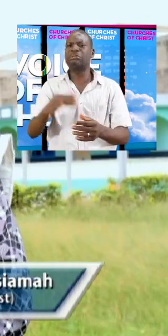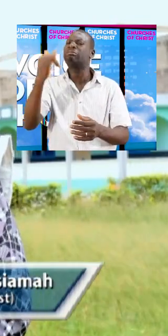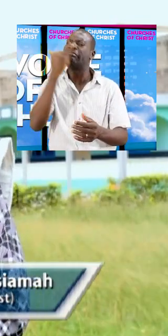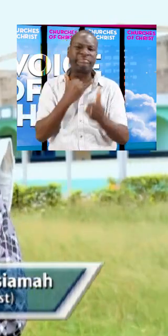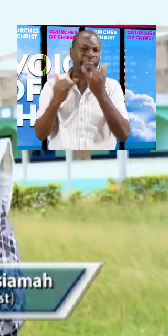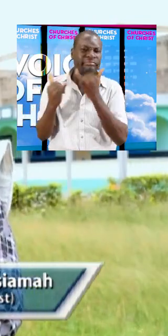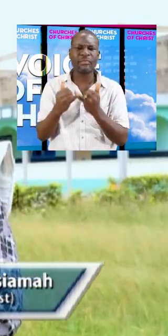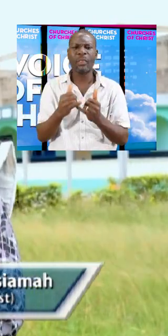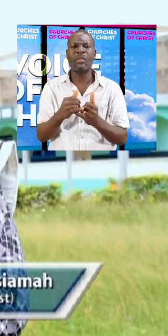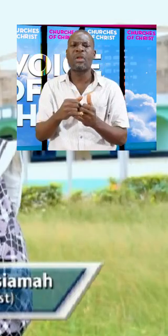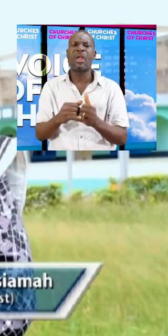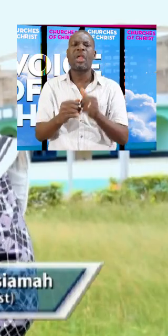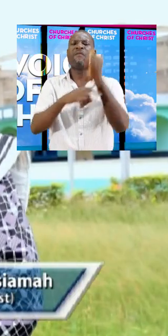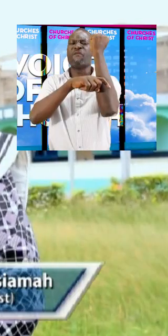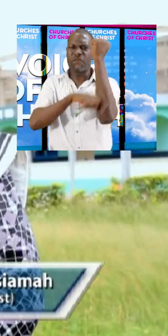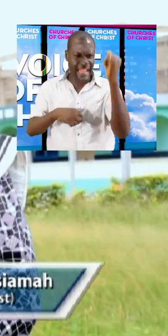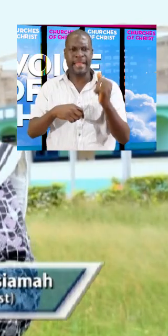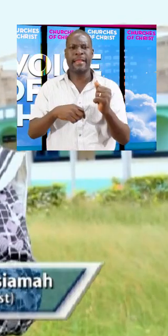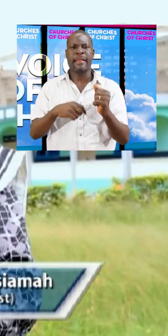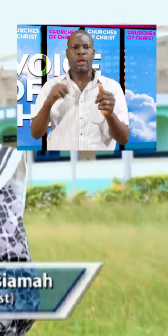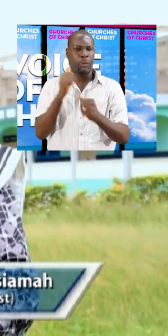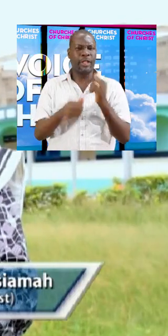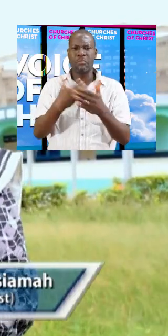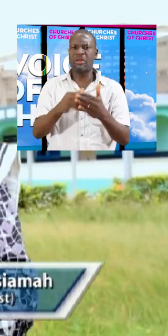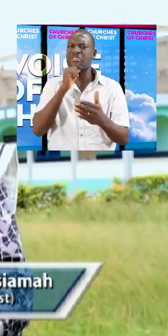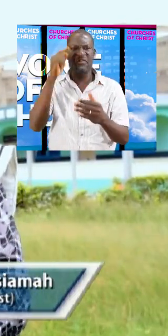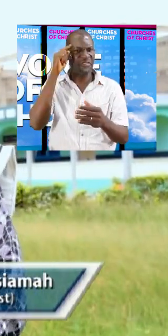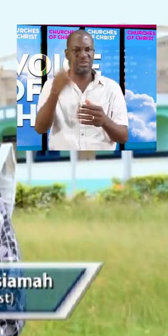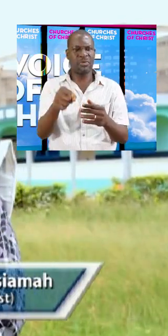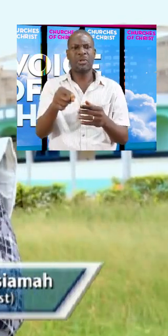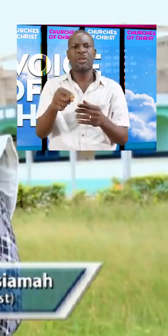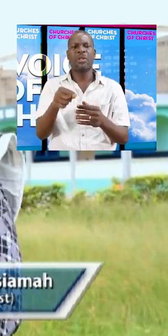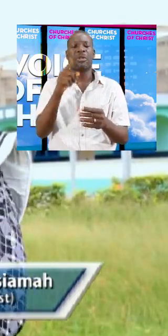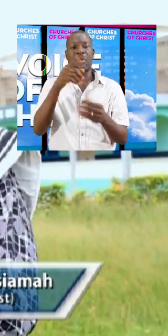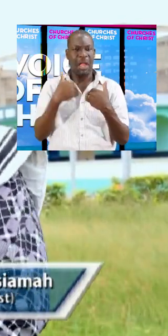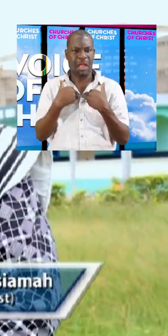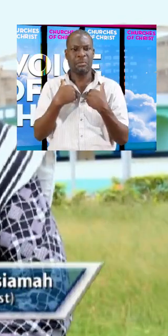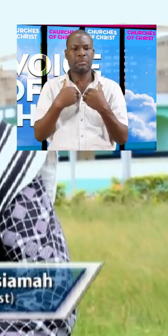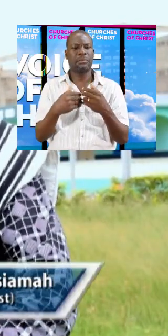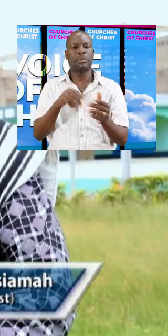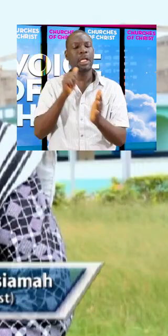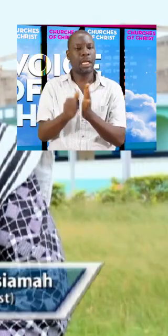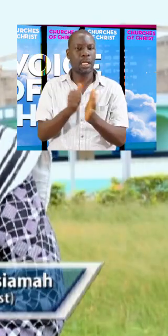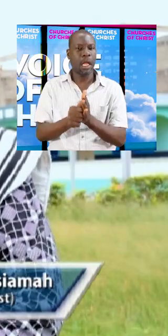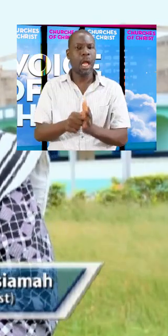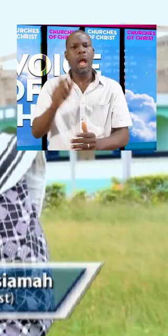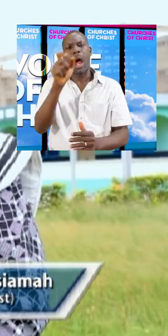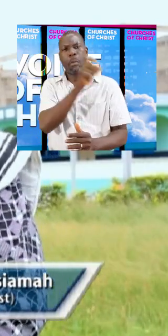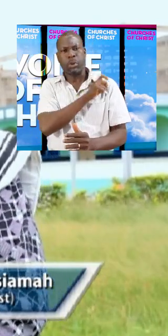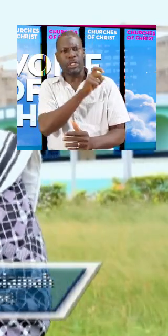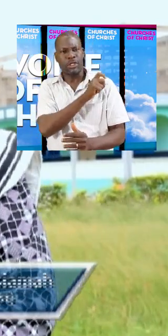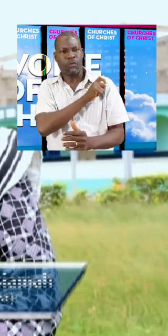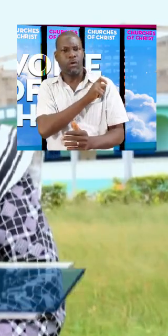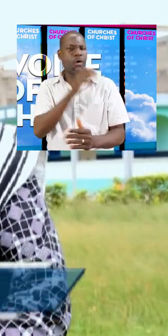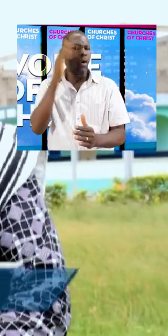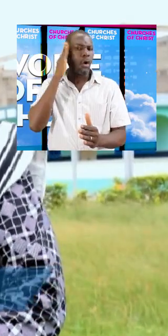man sika enche kura na abebedi won kwa account mu no apostifo ebe dane won ho